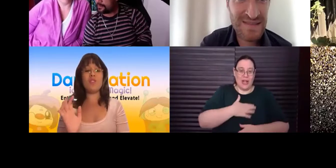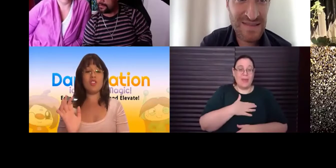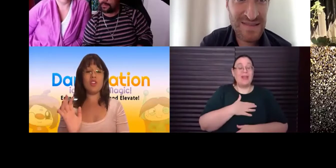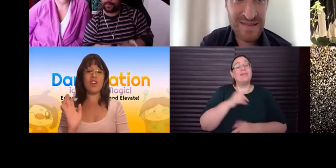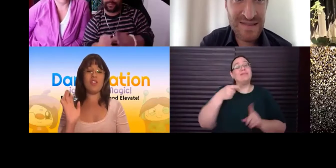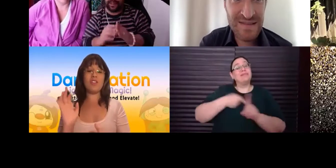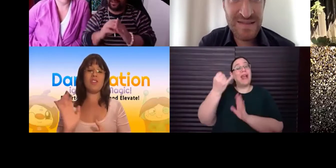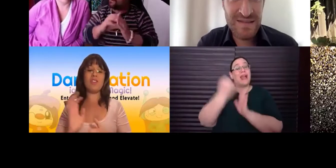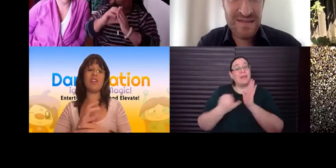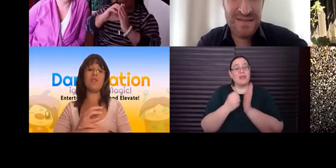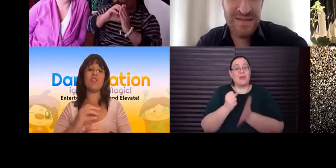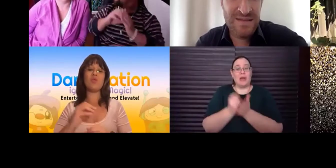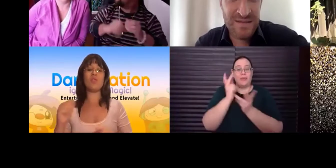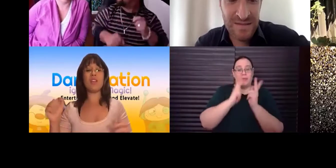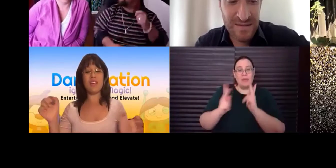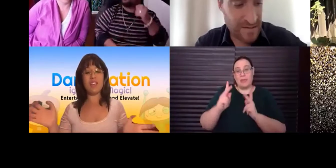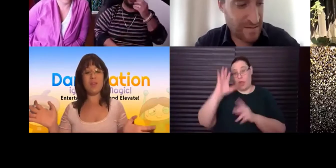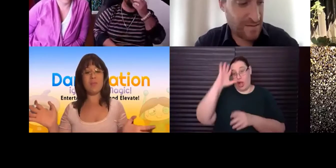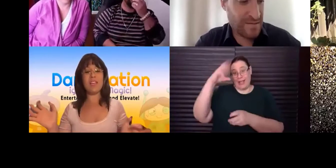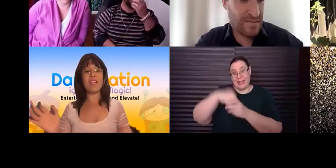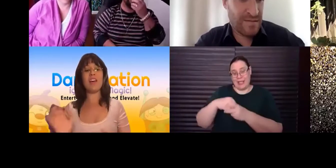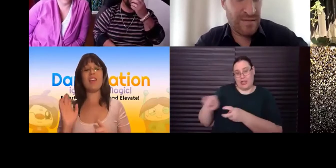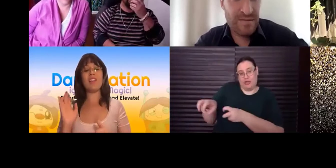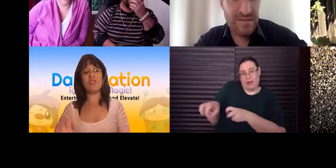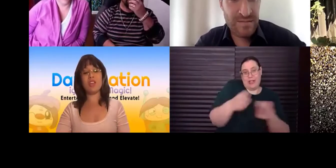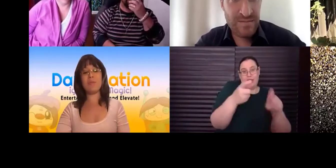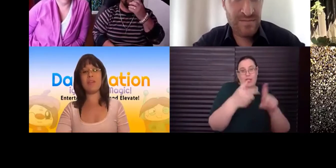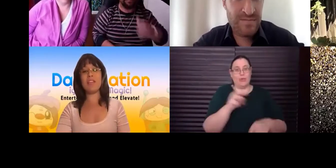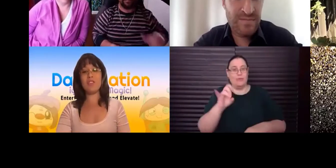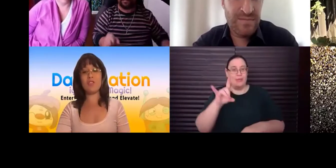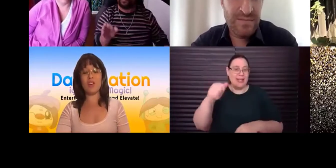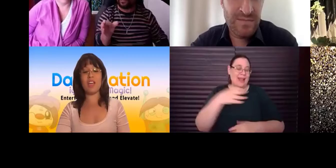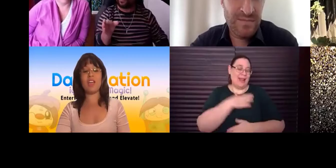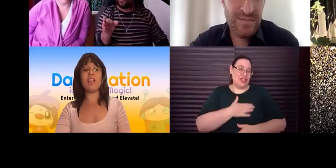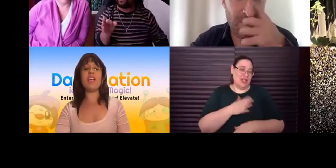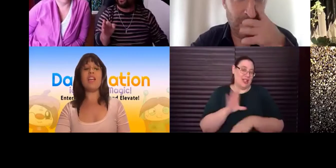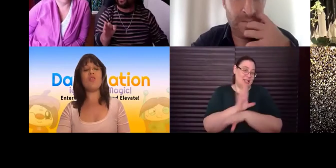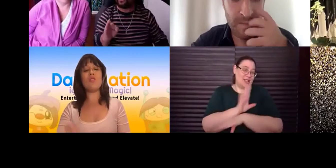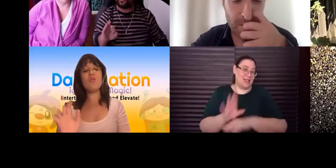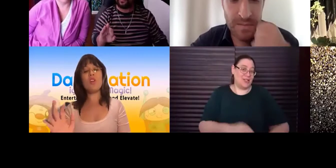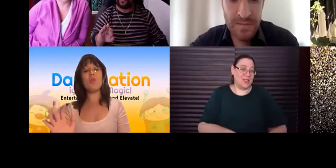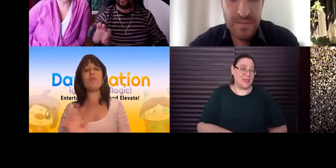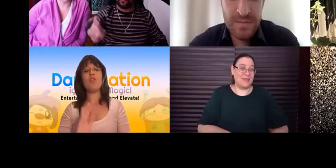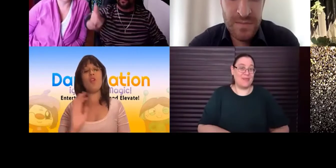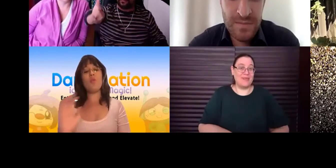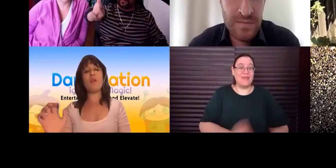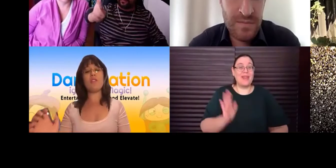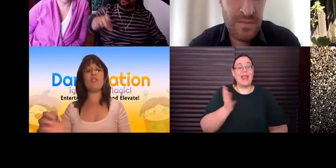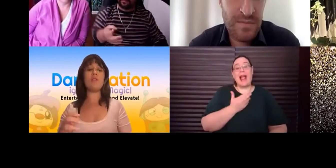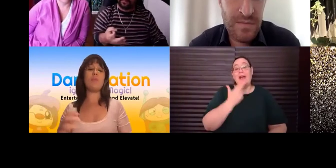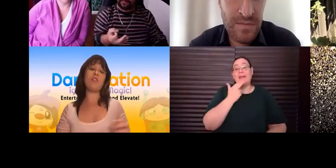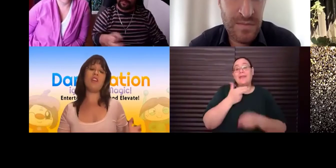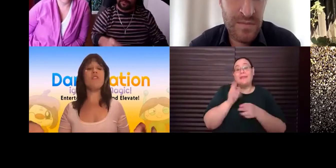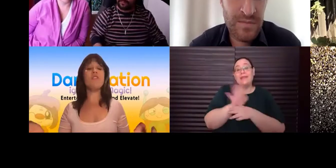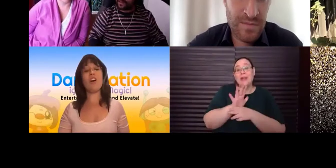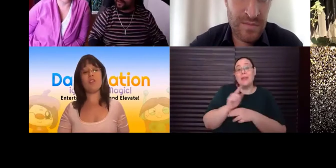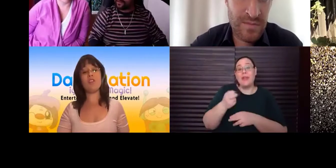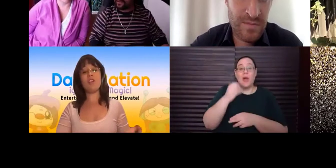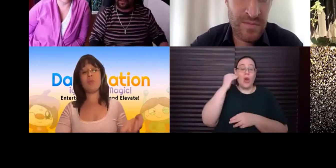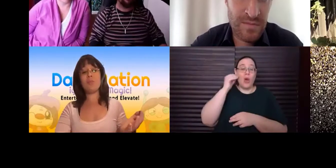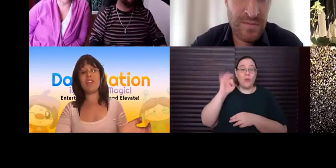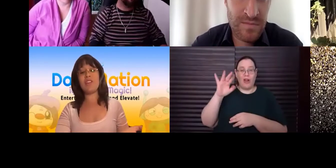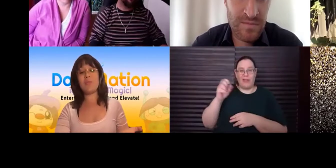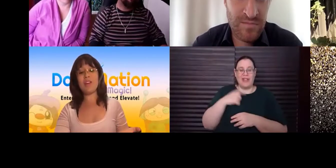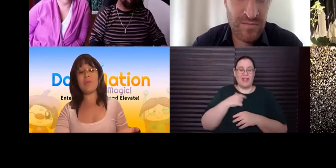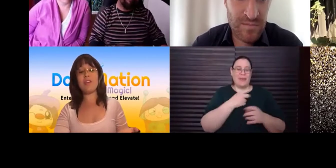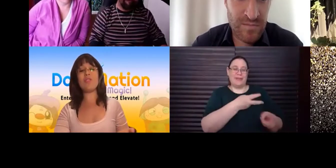help transitioning autistic individuals into the media and entertainment industry. And our little film, The Home Office, is the parody of The